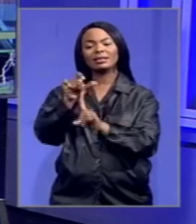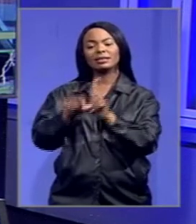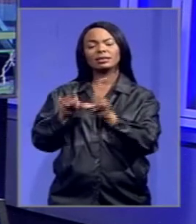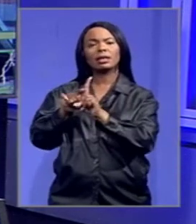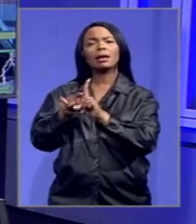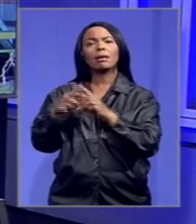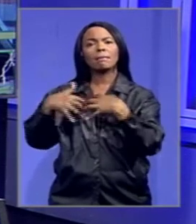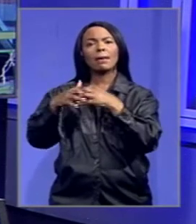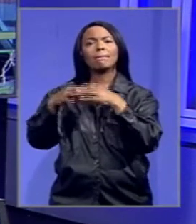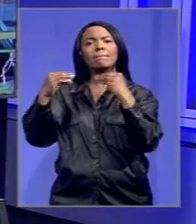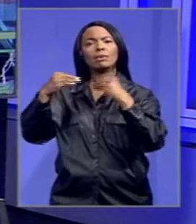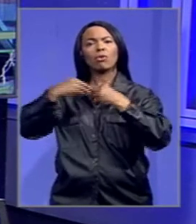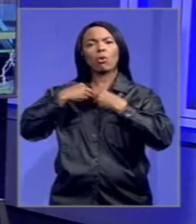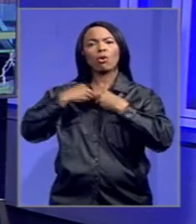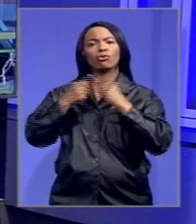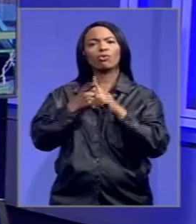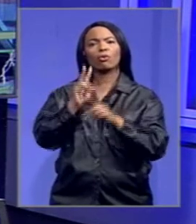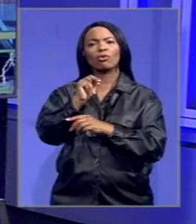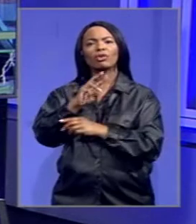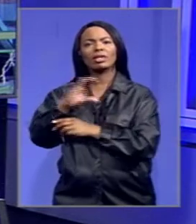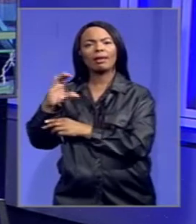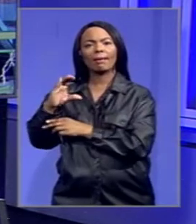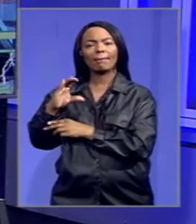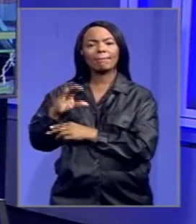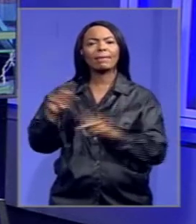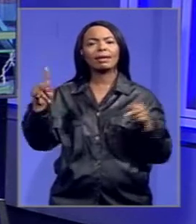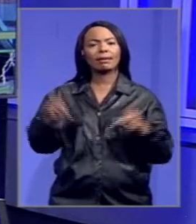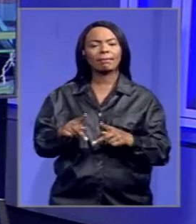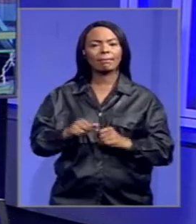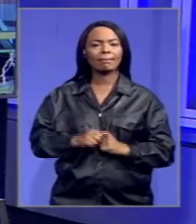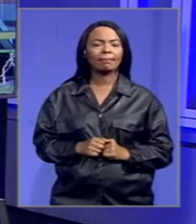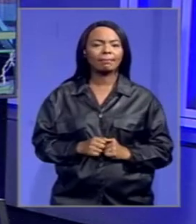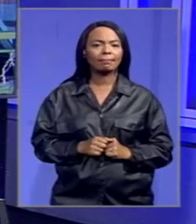Kimberley Northern Cape o kgonne ho fumana monyetla wa ho iphedisa.